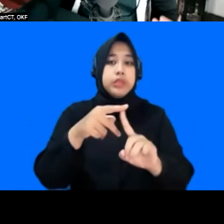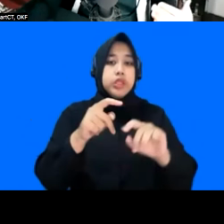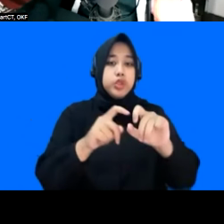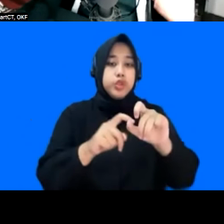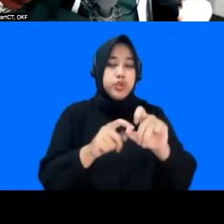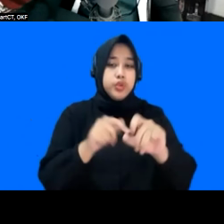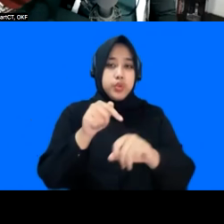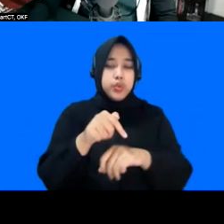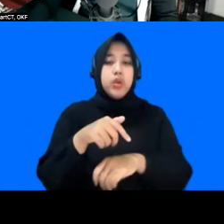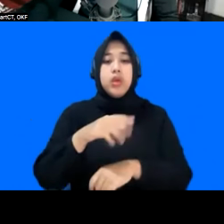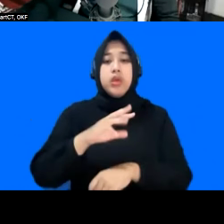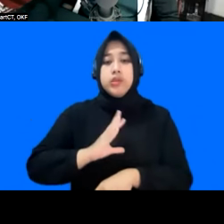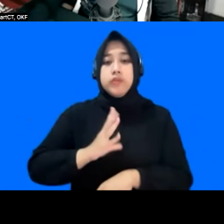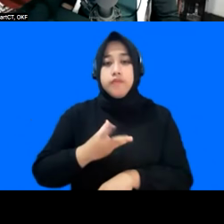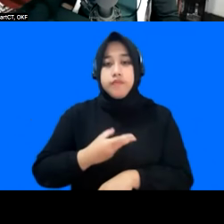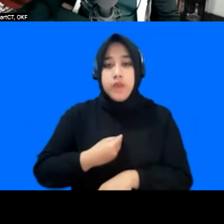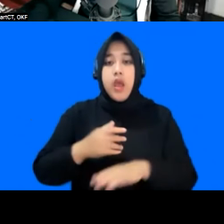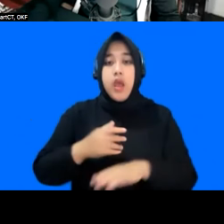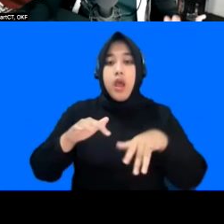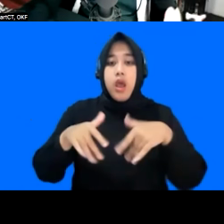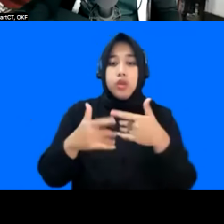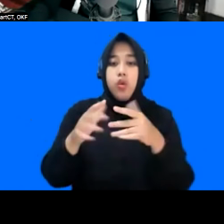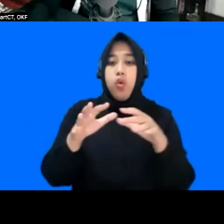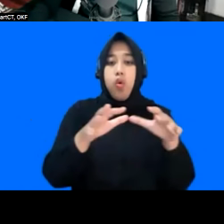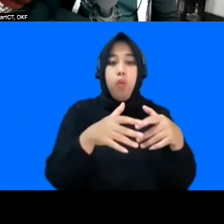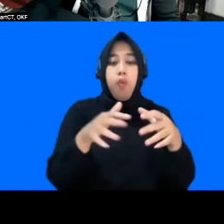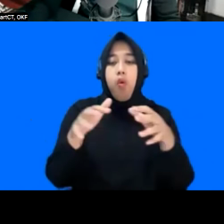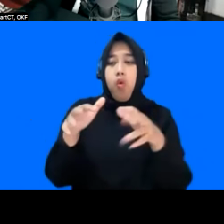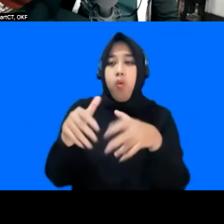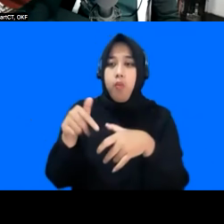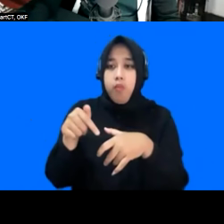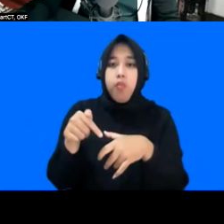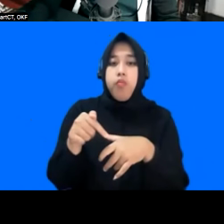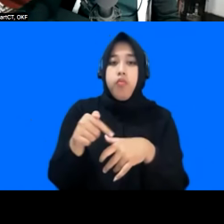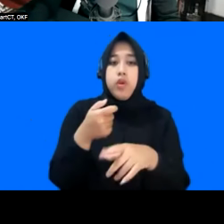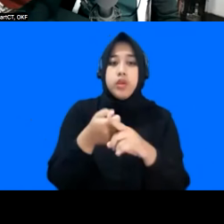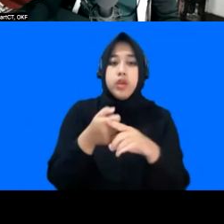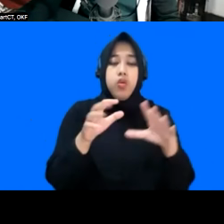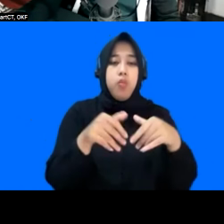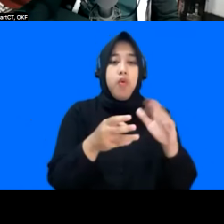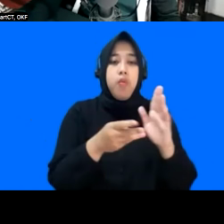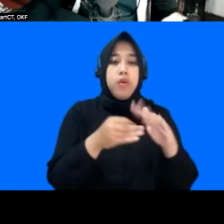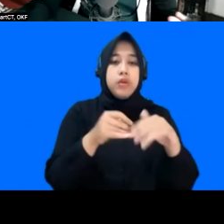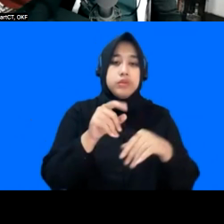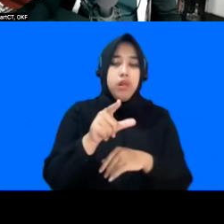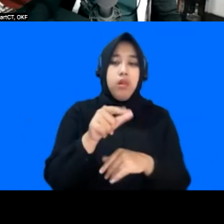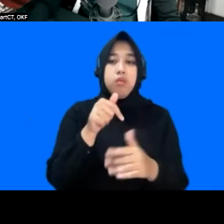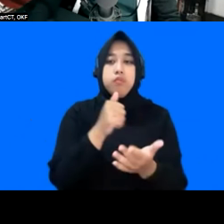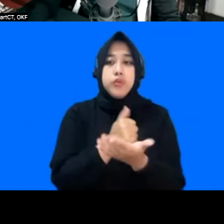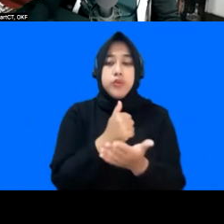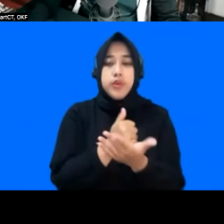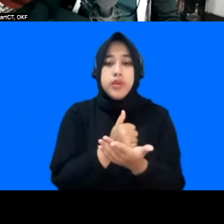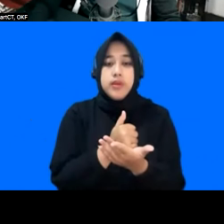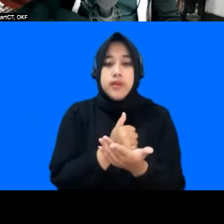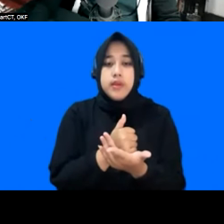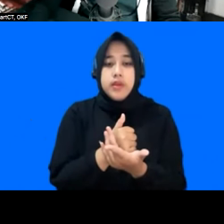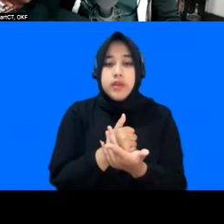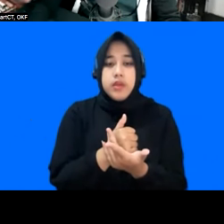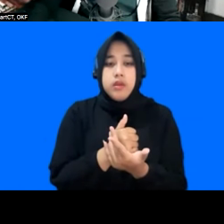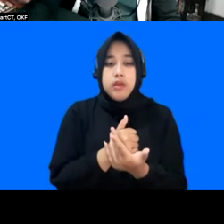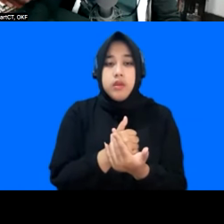thankful for our past and present partners who've given us a lot of support and also a lot of perspectives in terms of